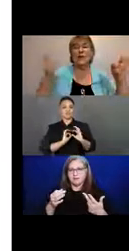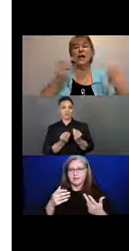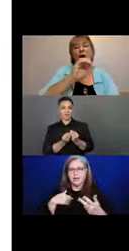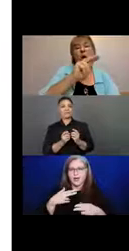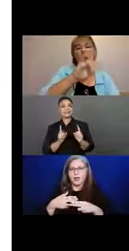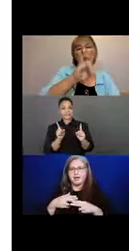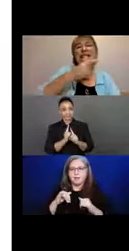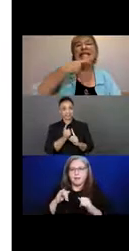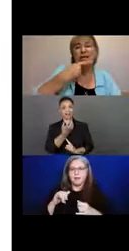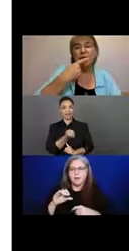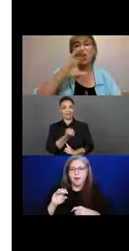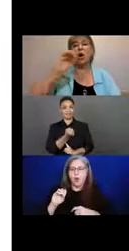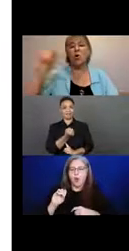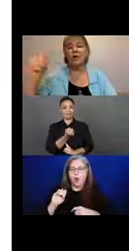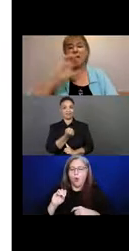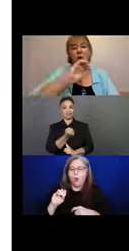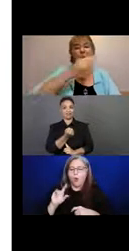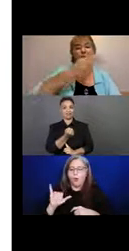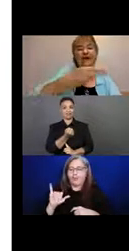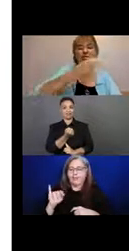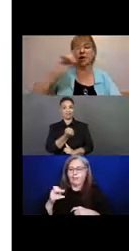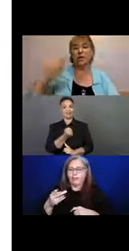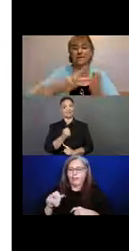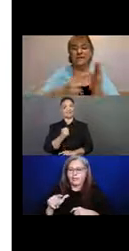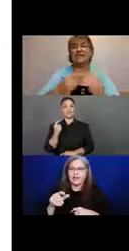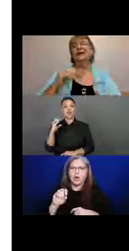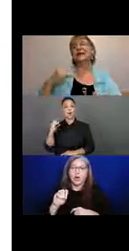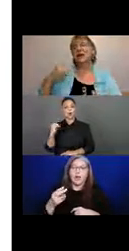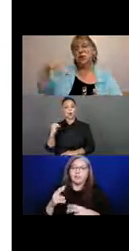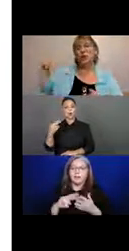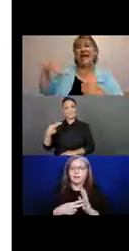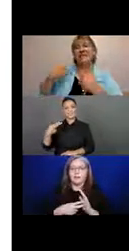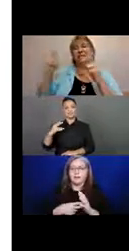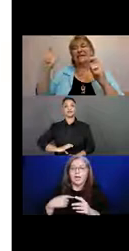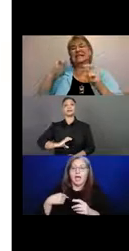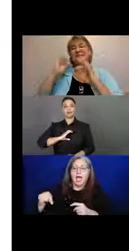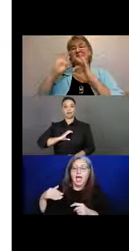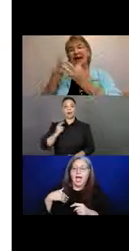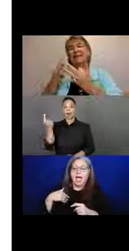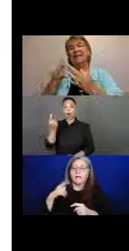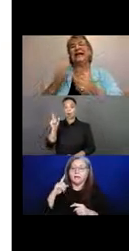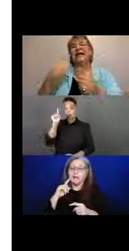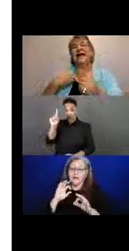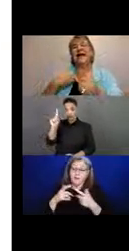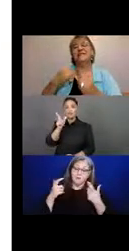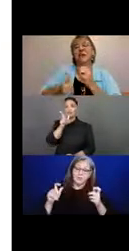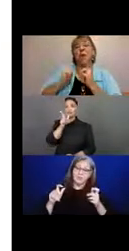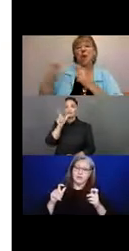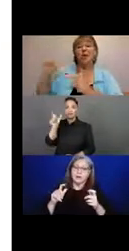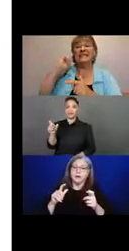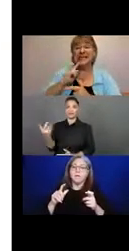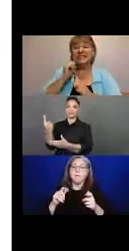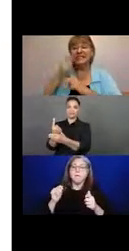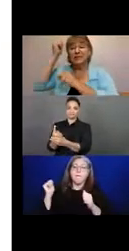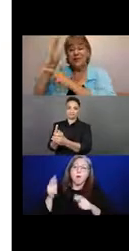name, only hearing coda. O-H coda means we have big deaf family and have